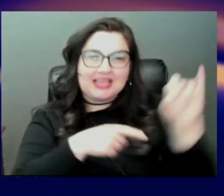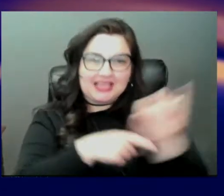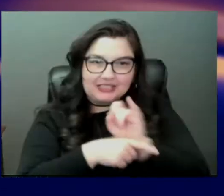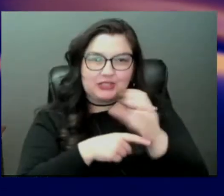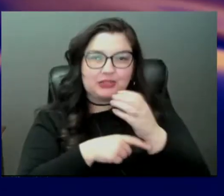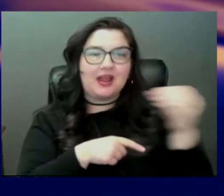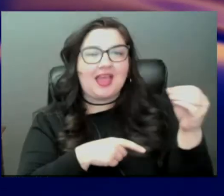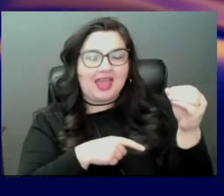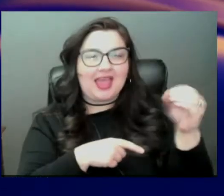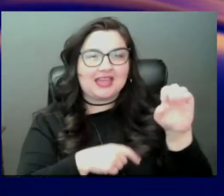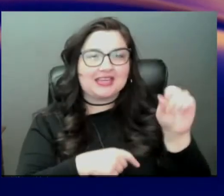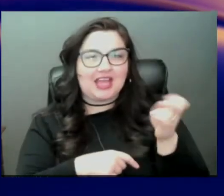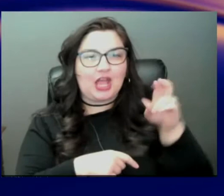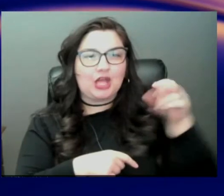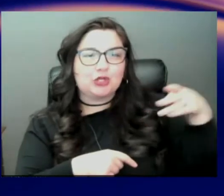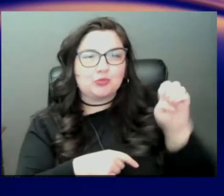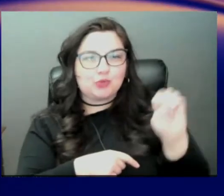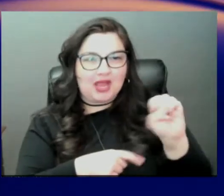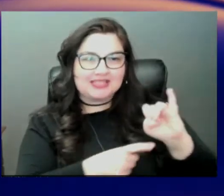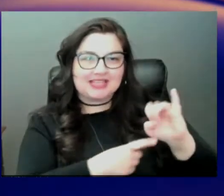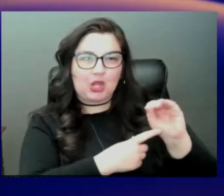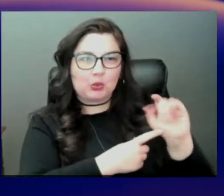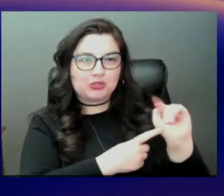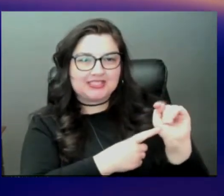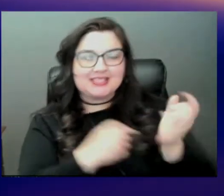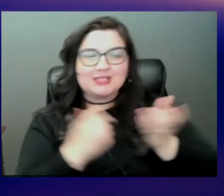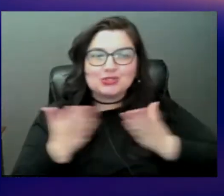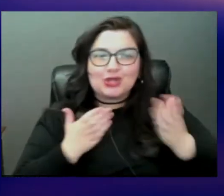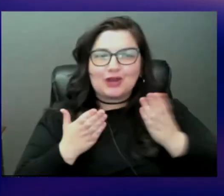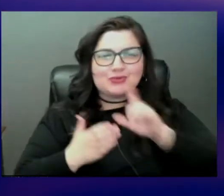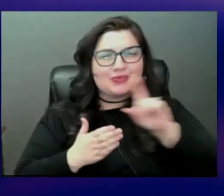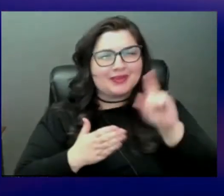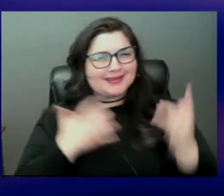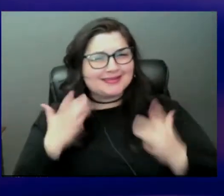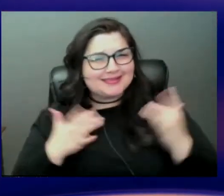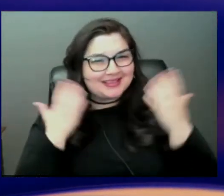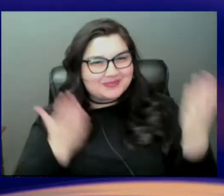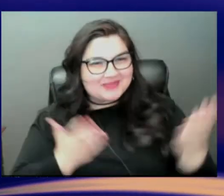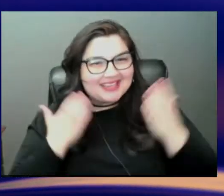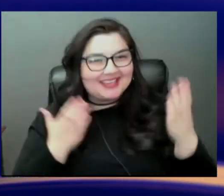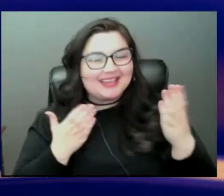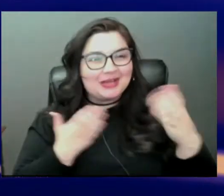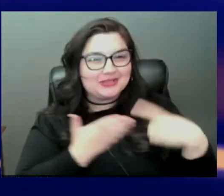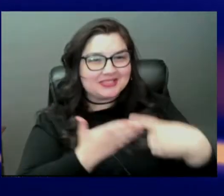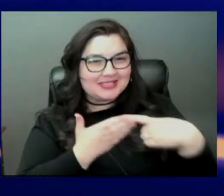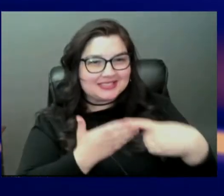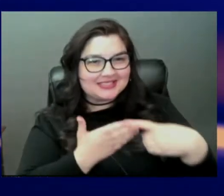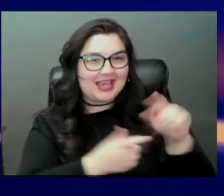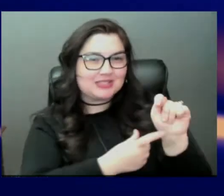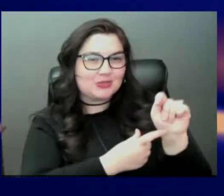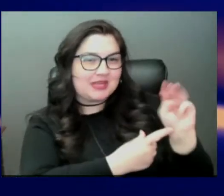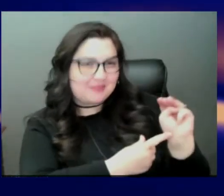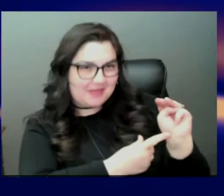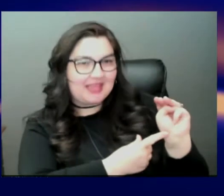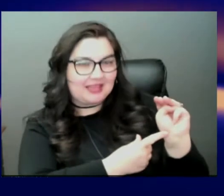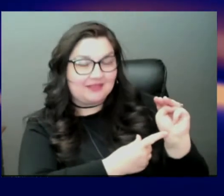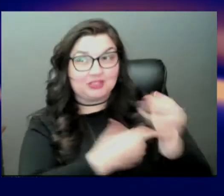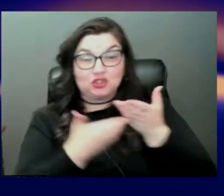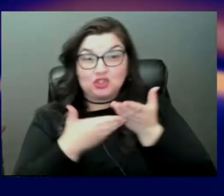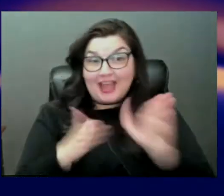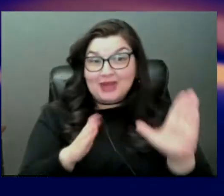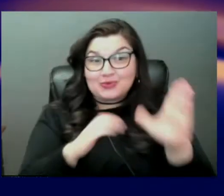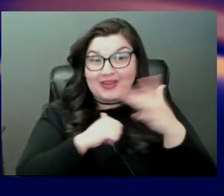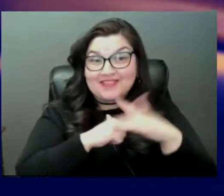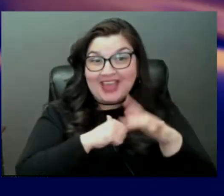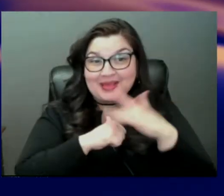IoT services, and I'm really excited to be here and talk to you about TwinMaker. We launched in general availability today, so